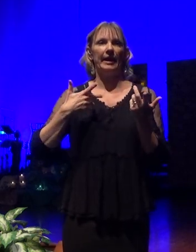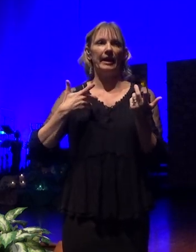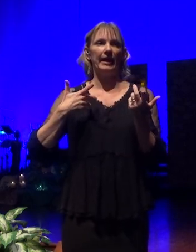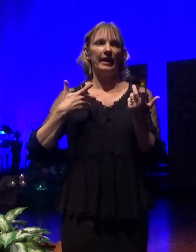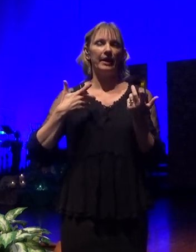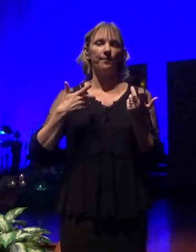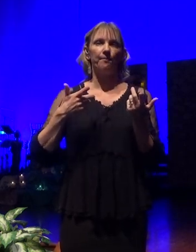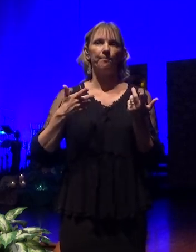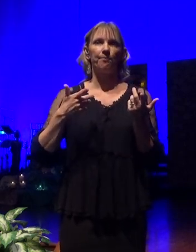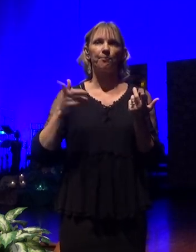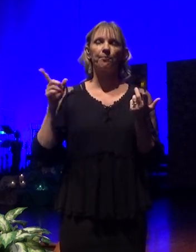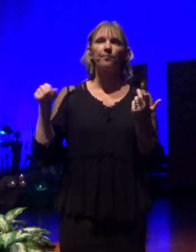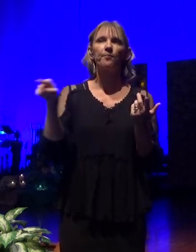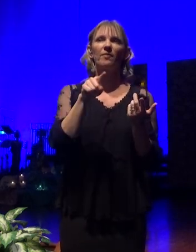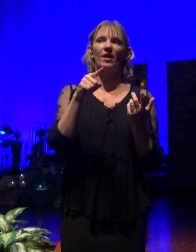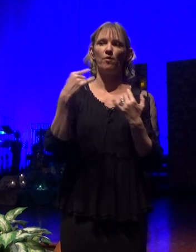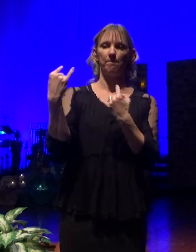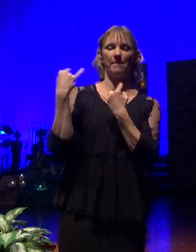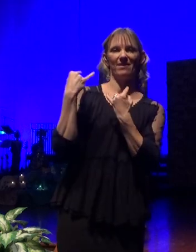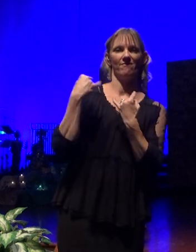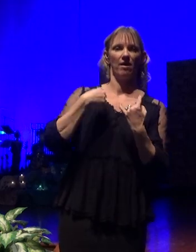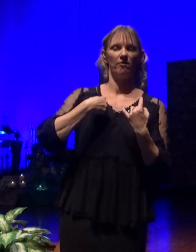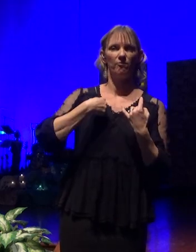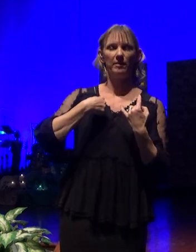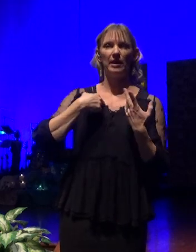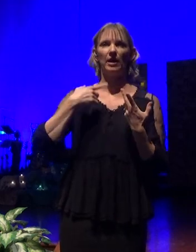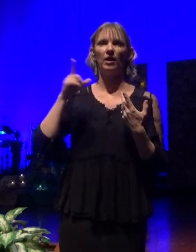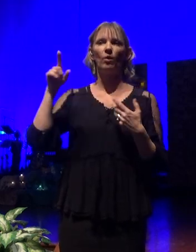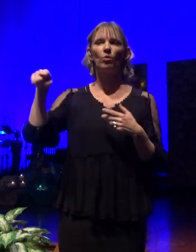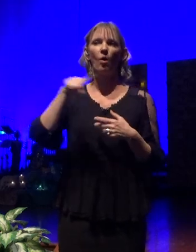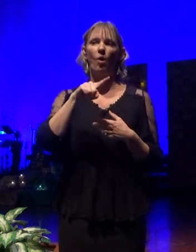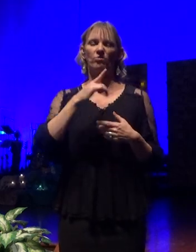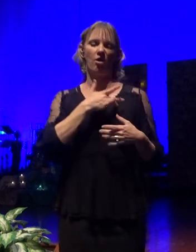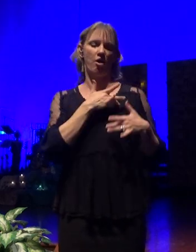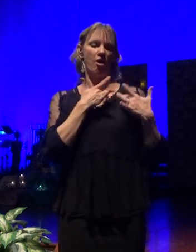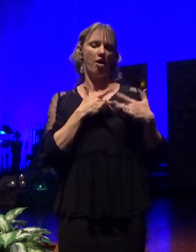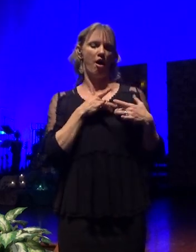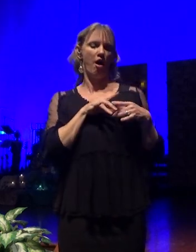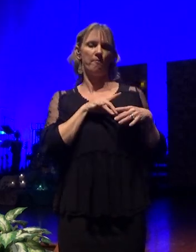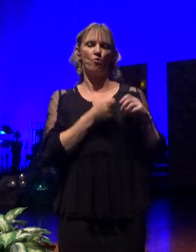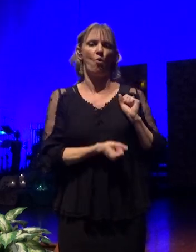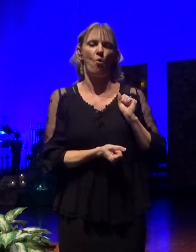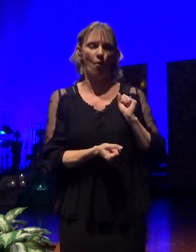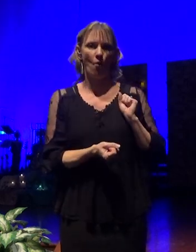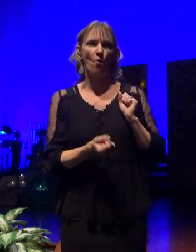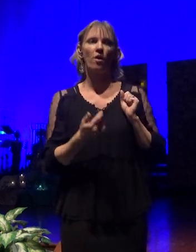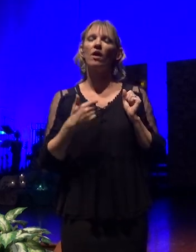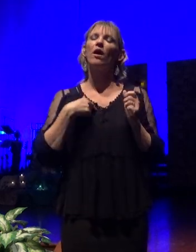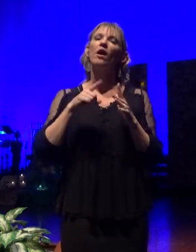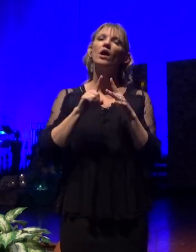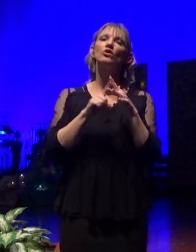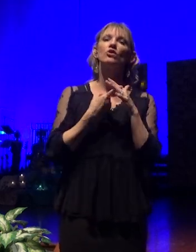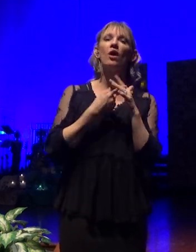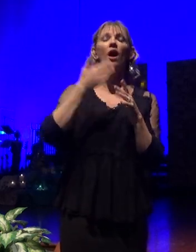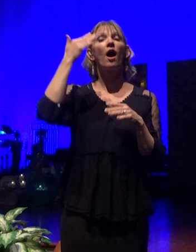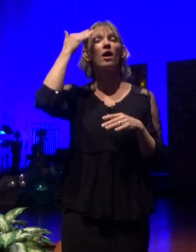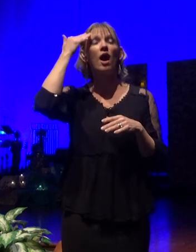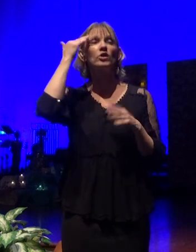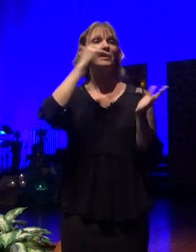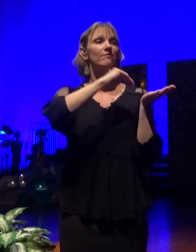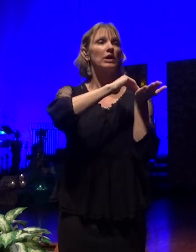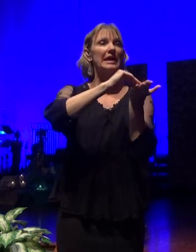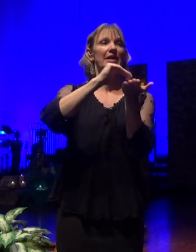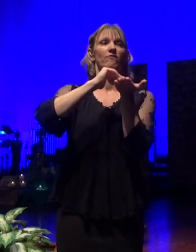who'd made fun of me, who'd broken my heart. I began to consciously forgive, and